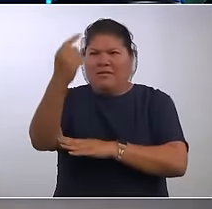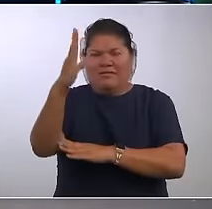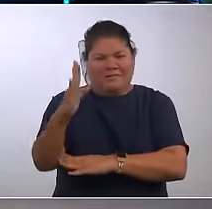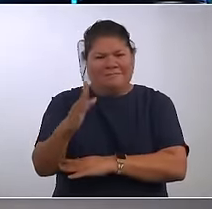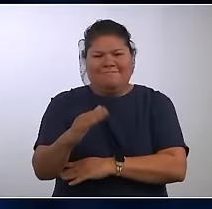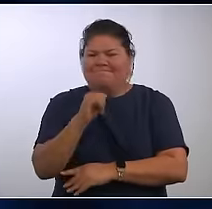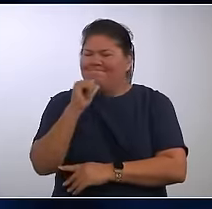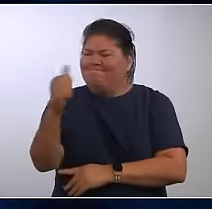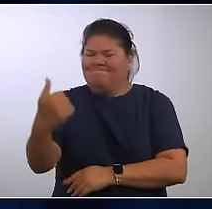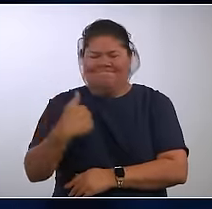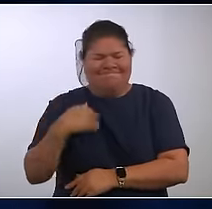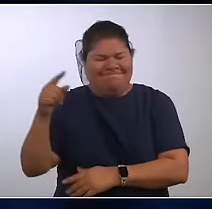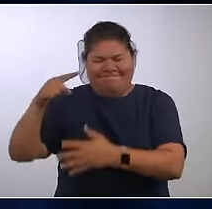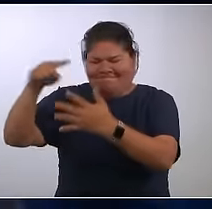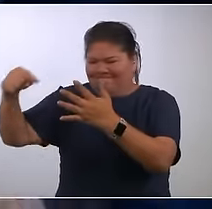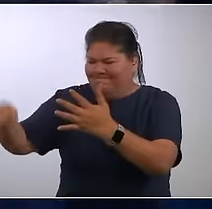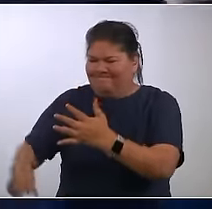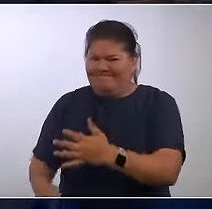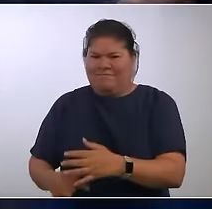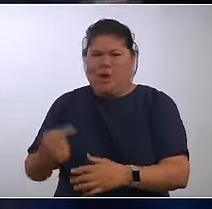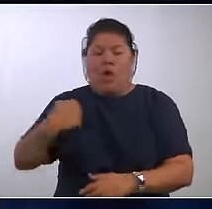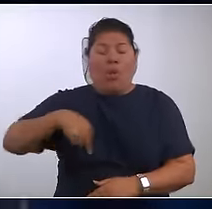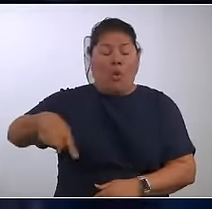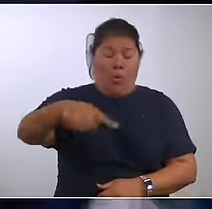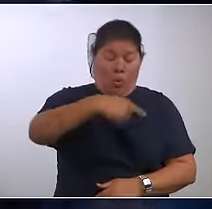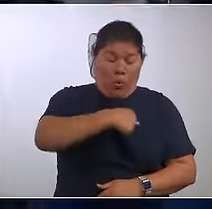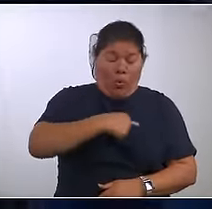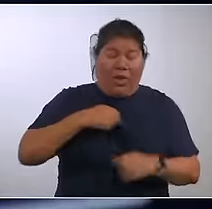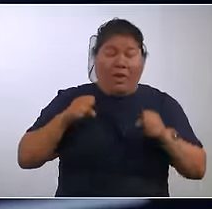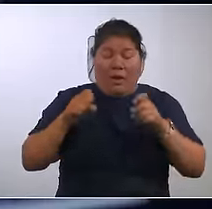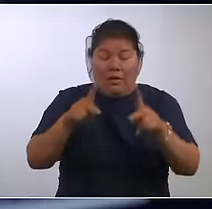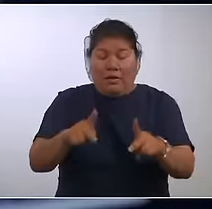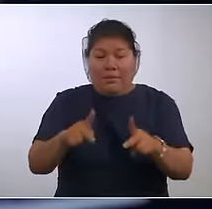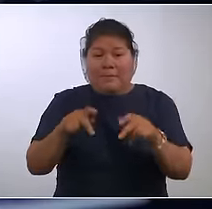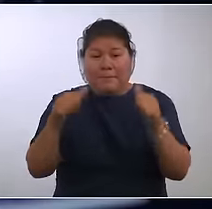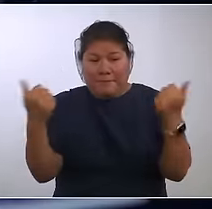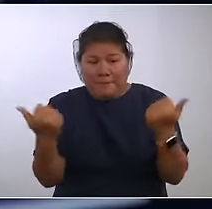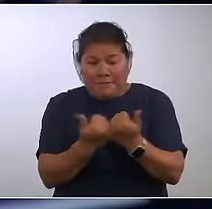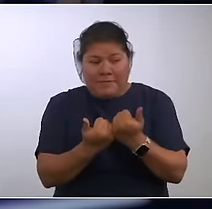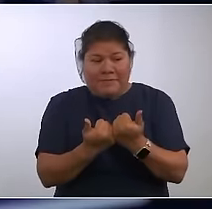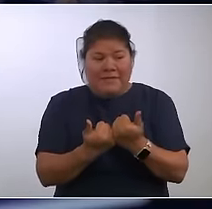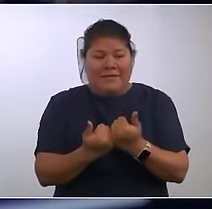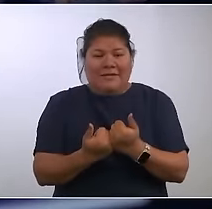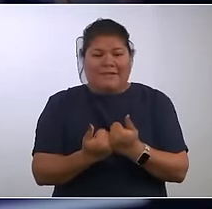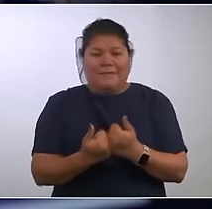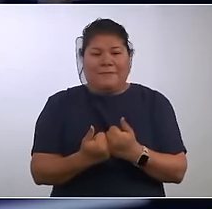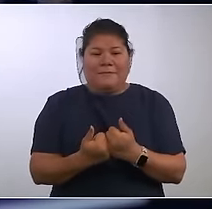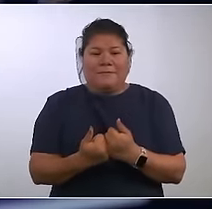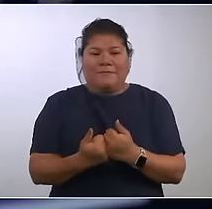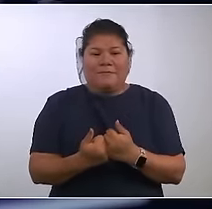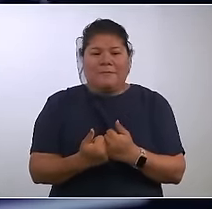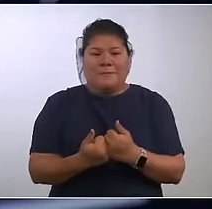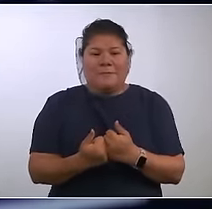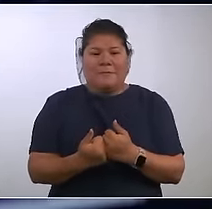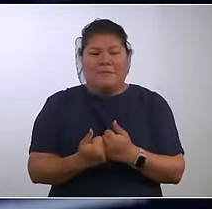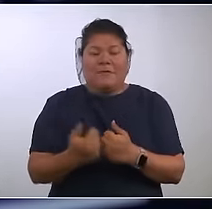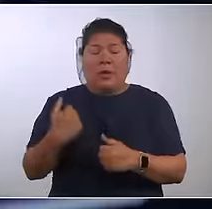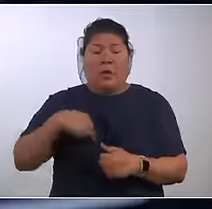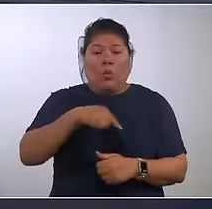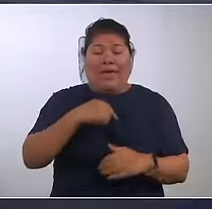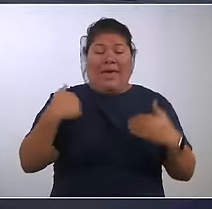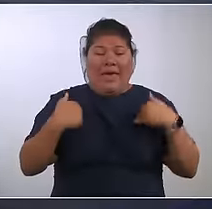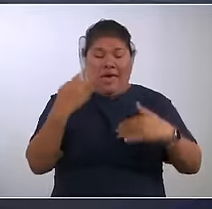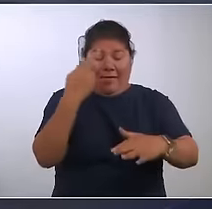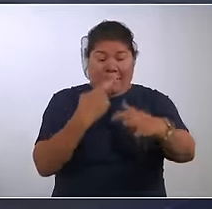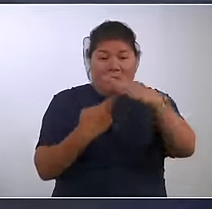God. Ellos no tienen el bautismo en el nombre de Jesucristo. We are the Apostolic Assembly. Somos la Asamblea Apostólica. We have